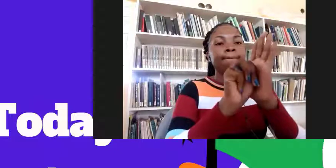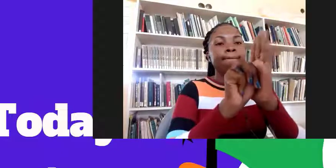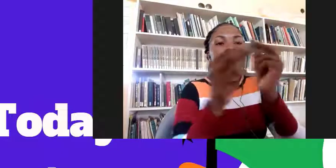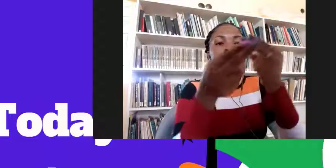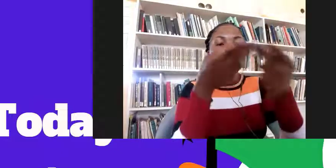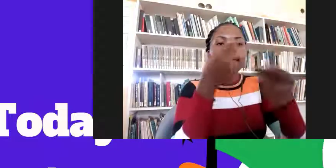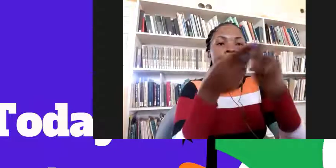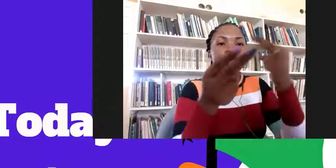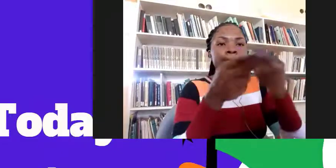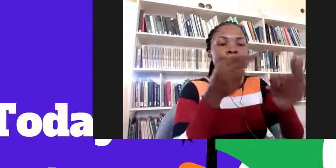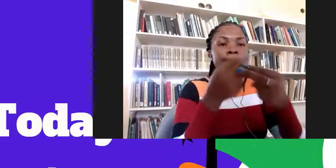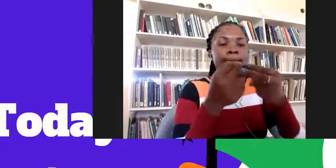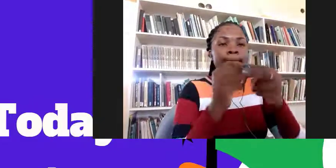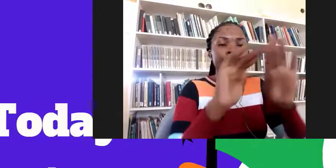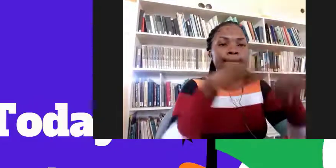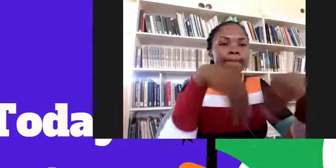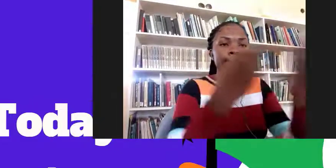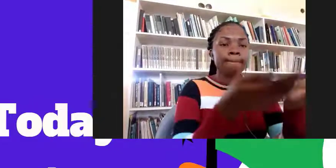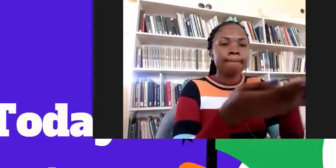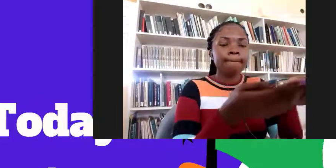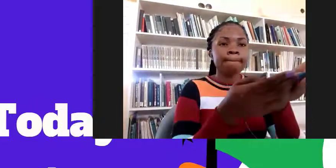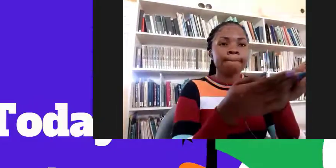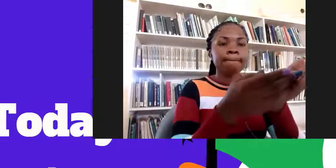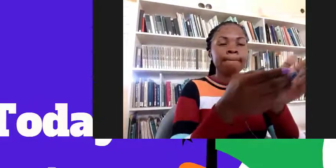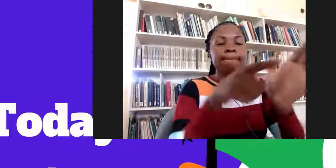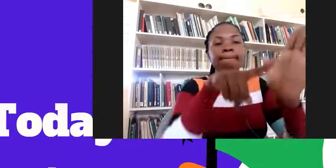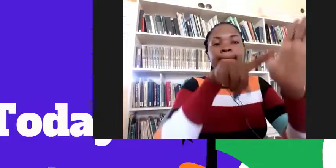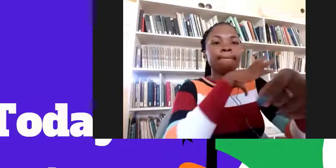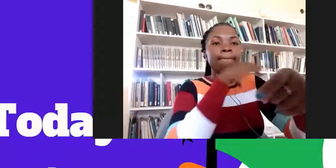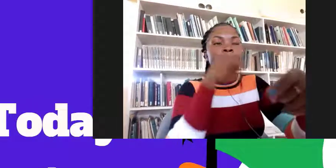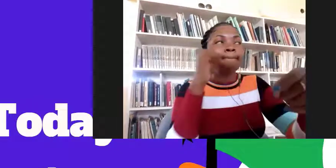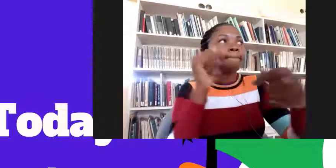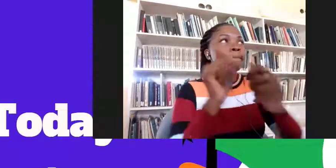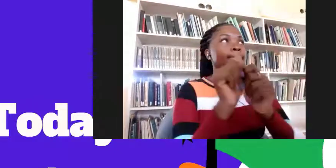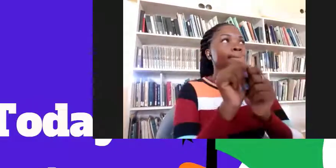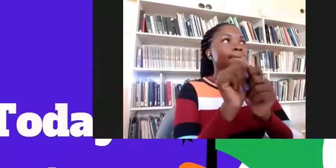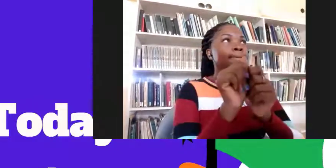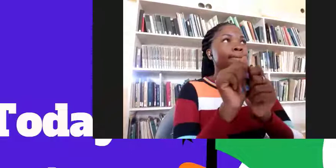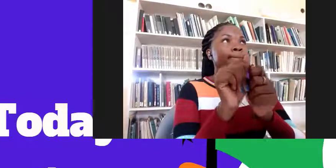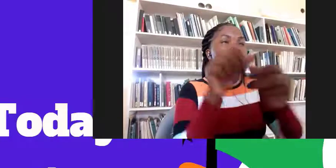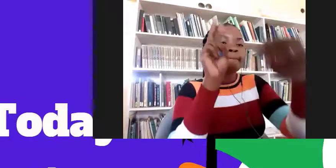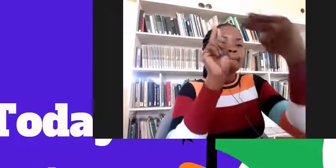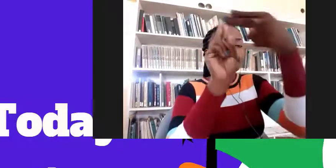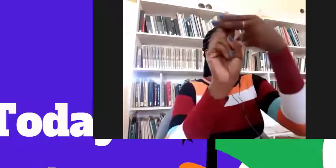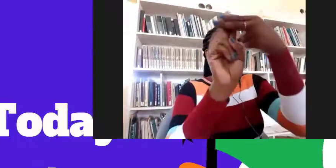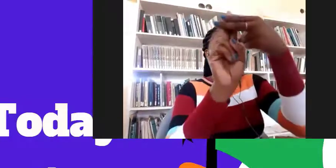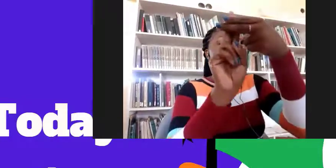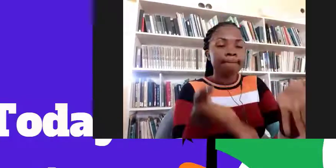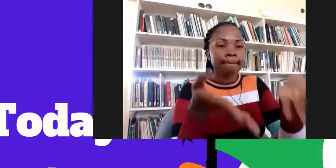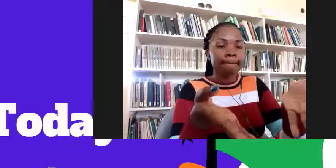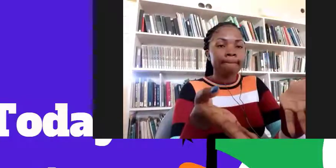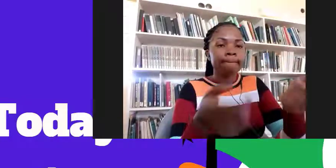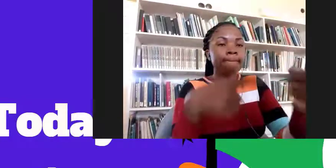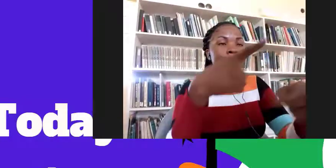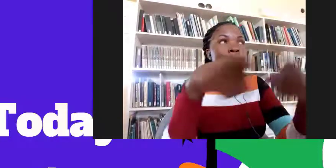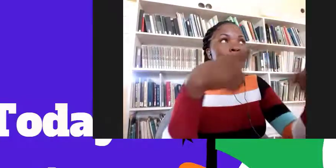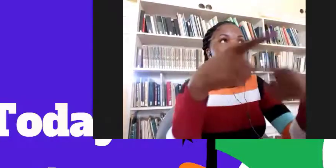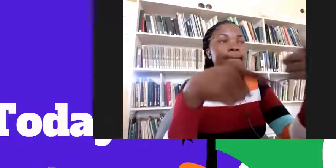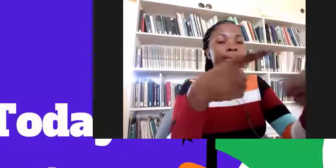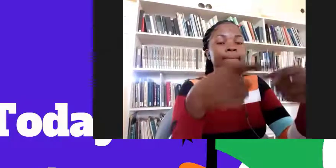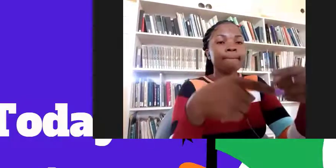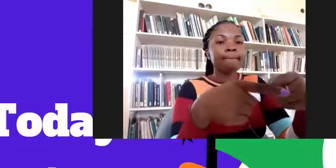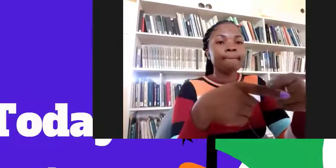only halving, doubling, and adding. On Russian multiplication, we shall be dealing halving